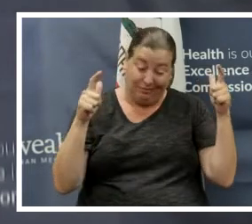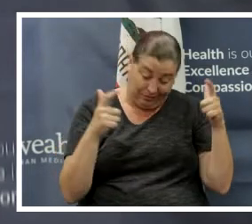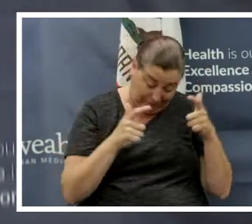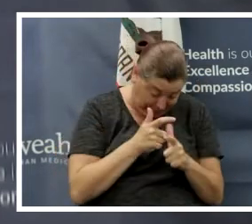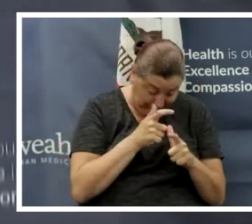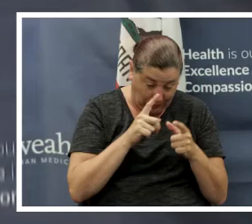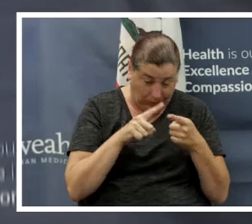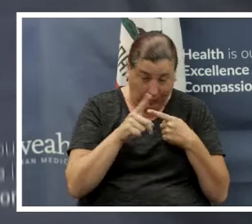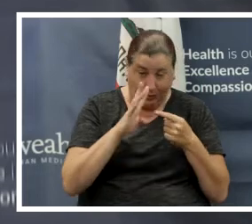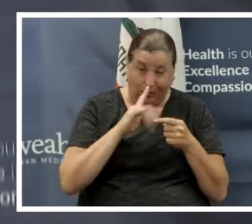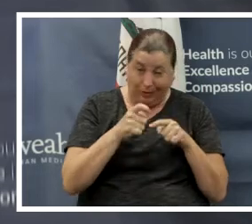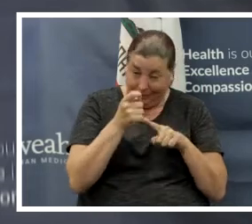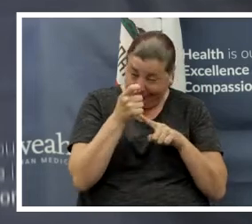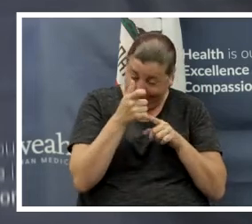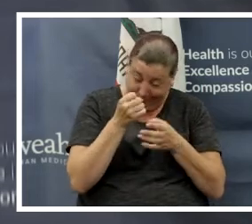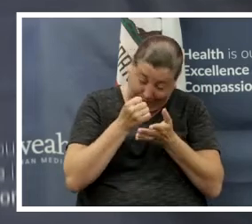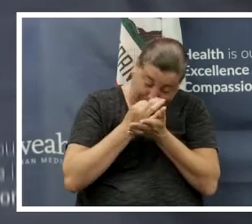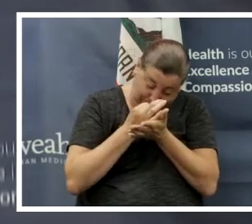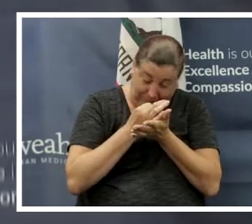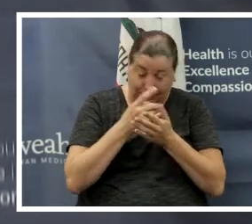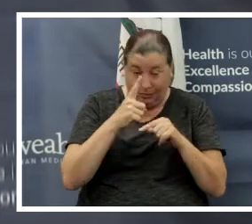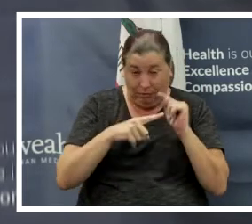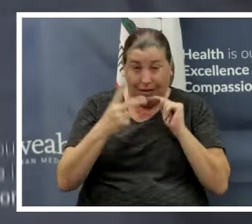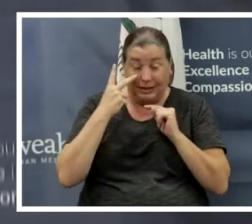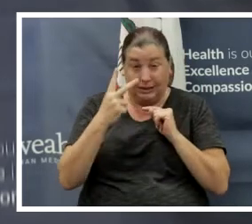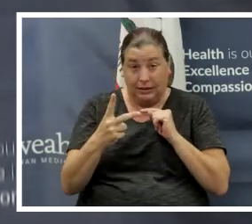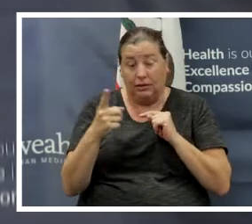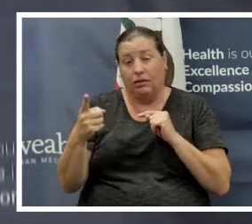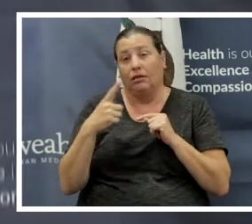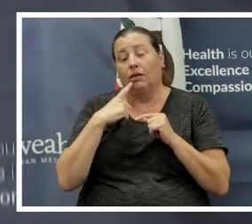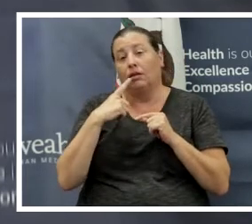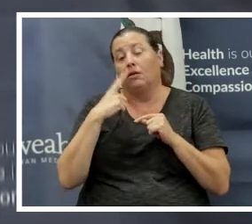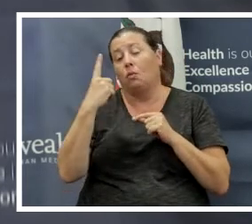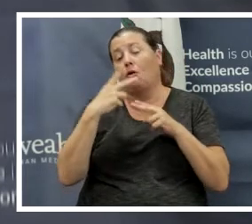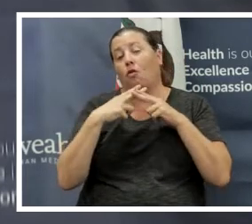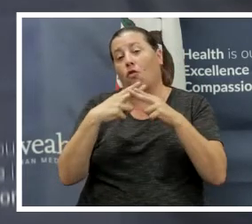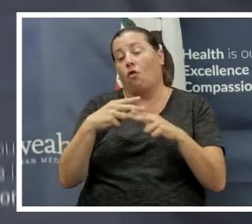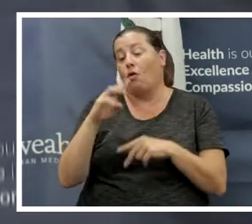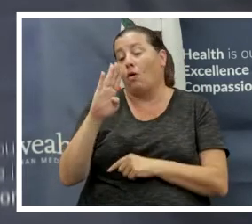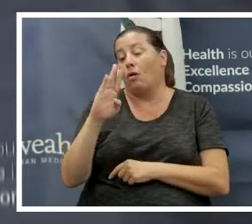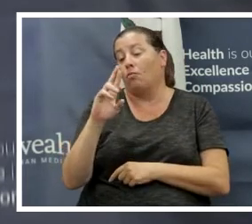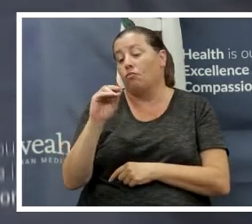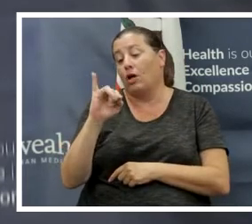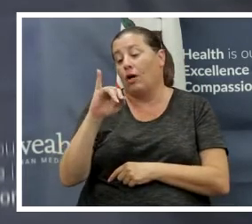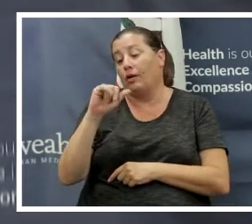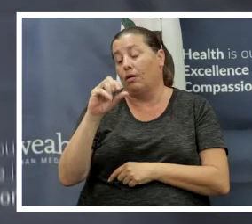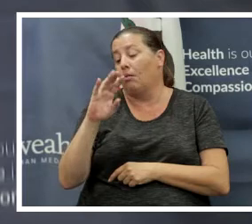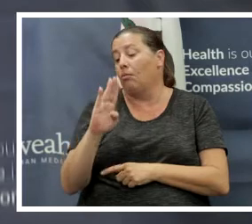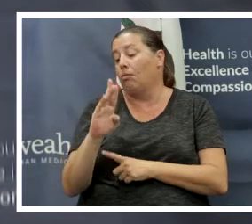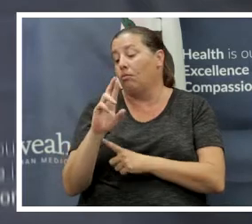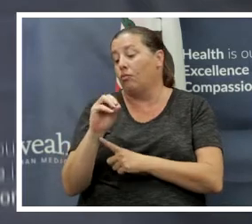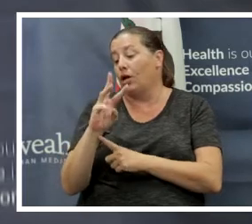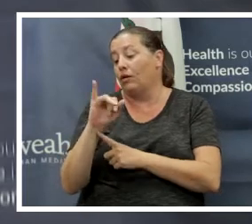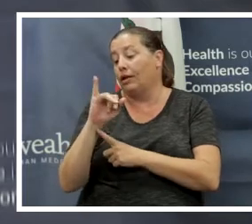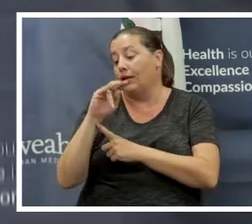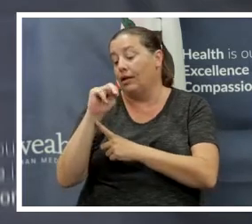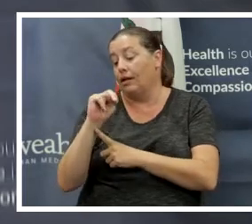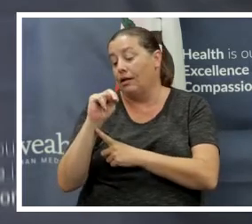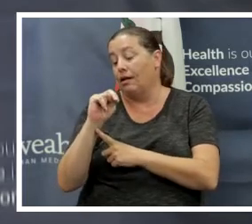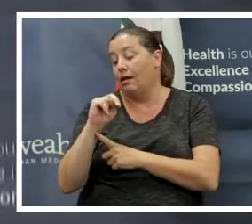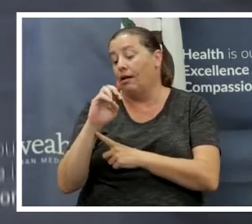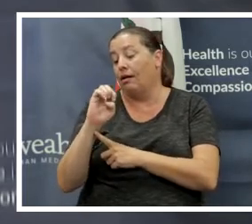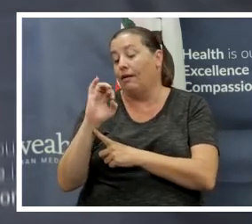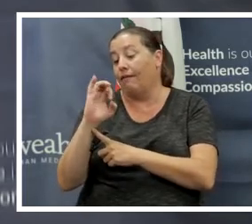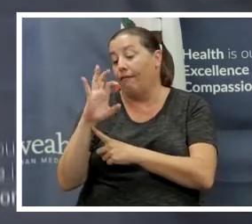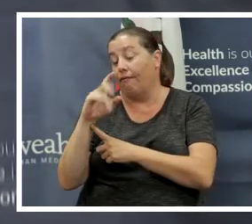there is a phenomenon called the Brownian effect, which is because of air currents, et cetera,